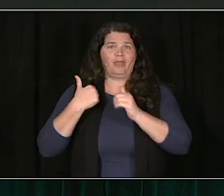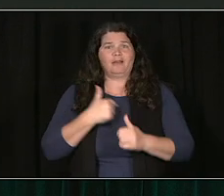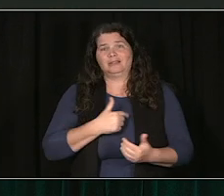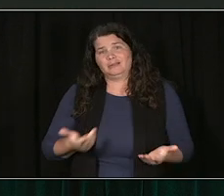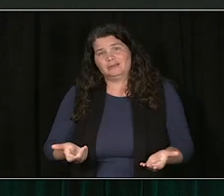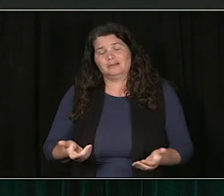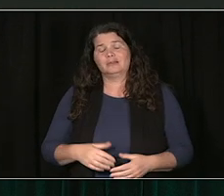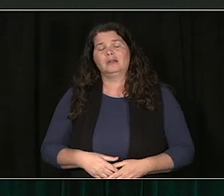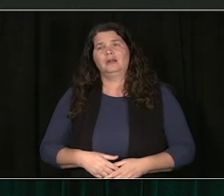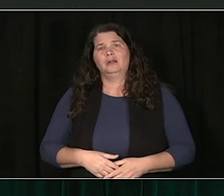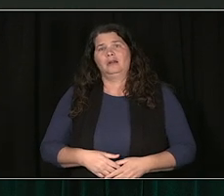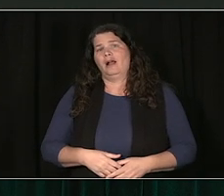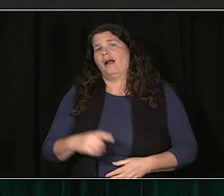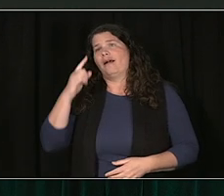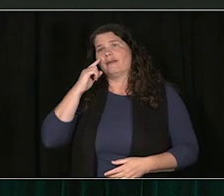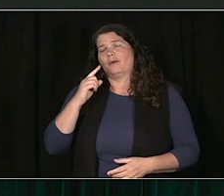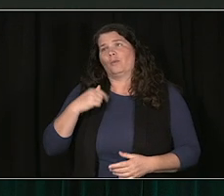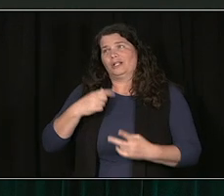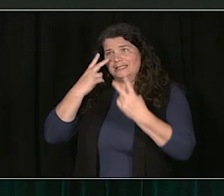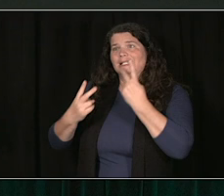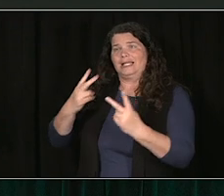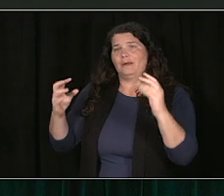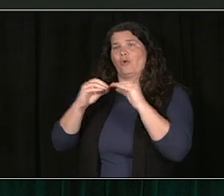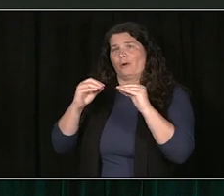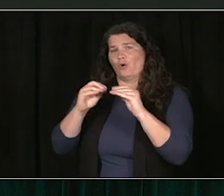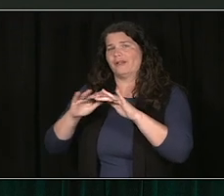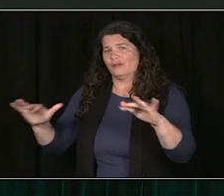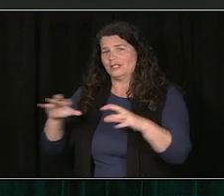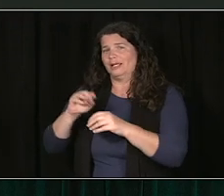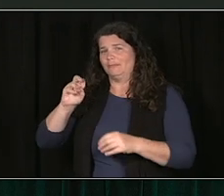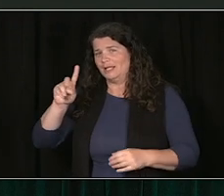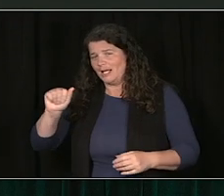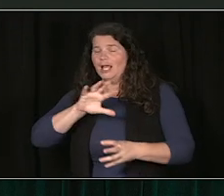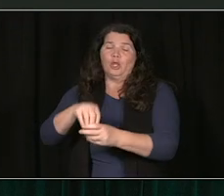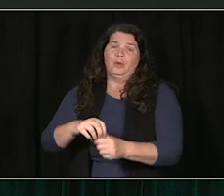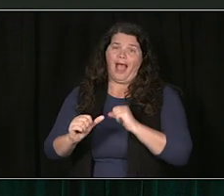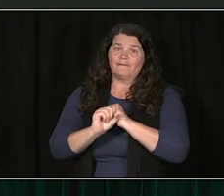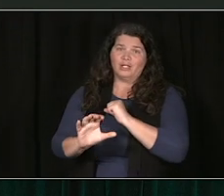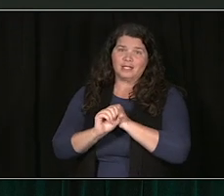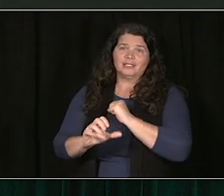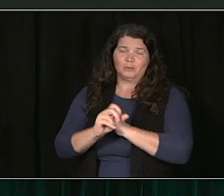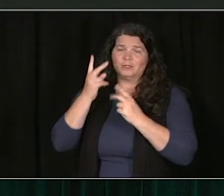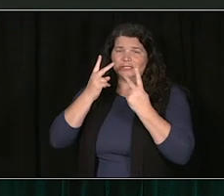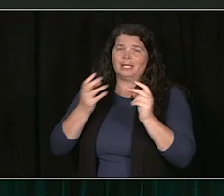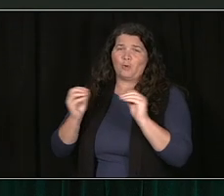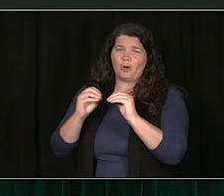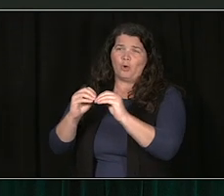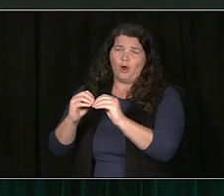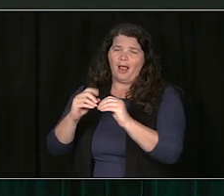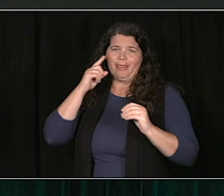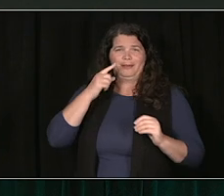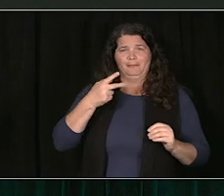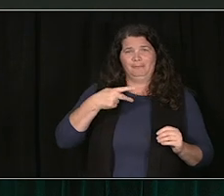more diversity that we're seeing all over the media, including in advertising. And I'd like to say we help pave